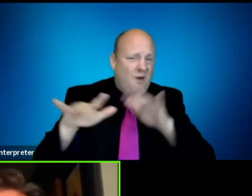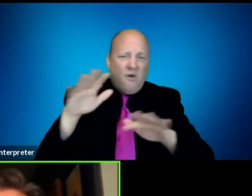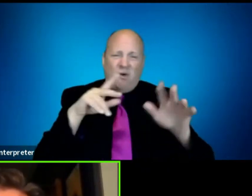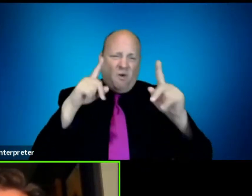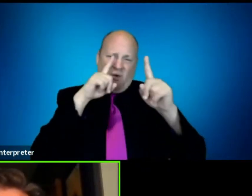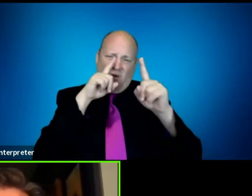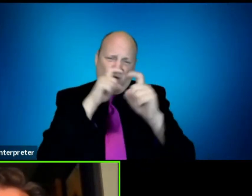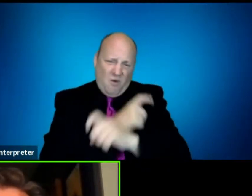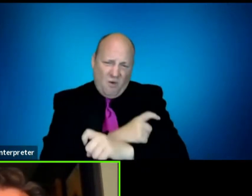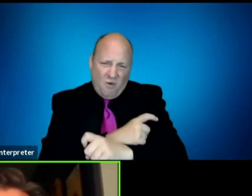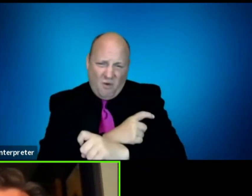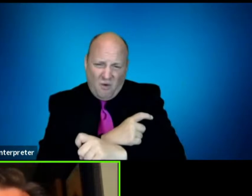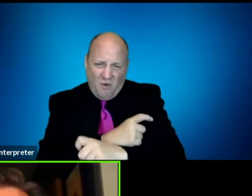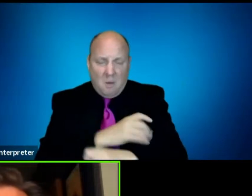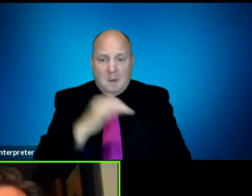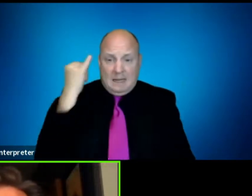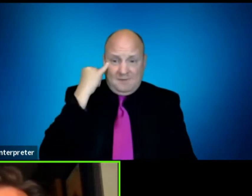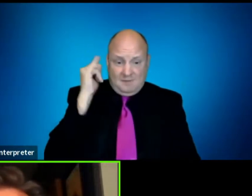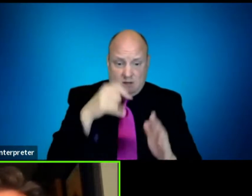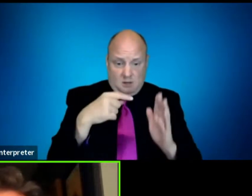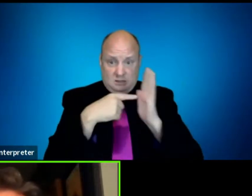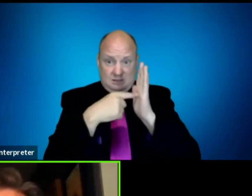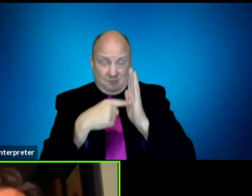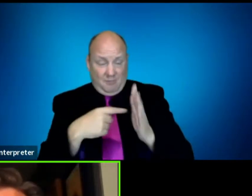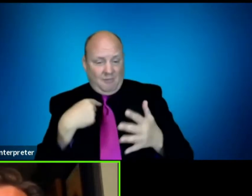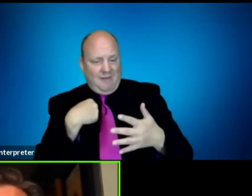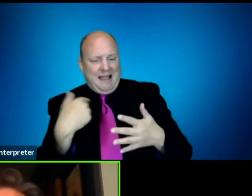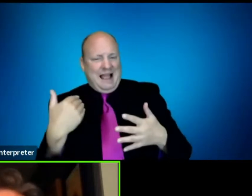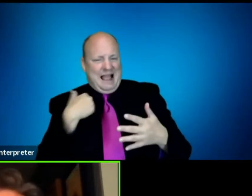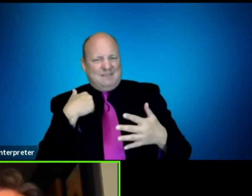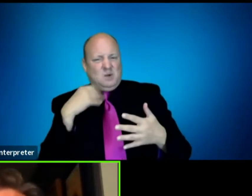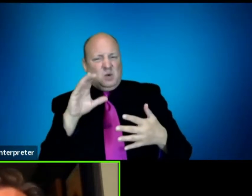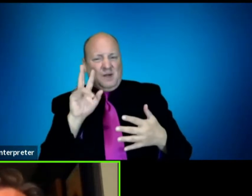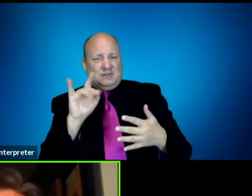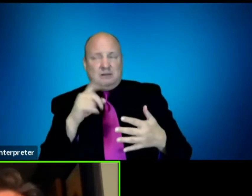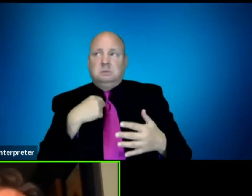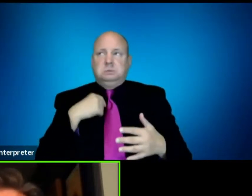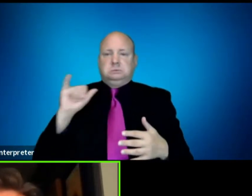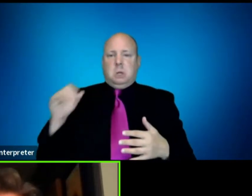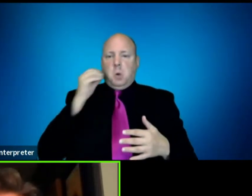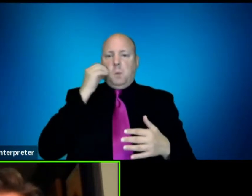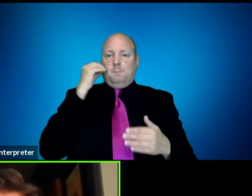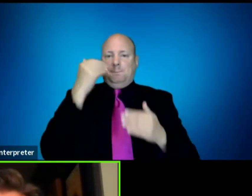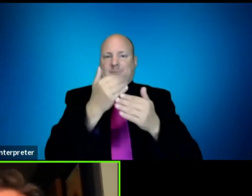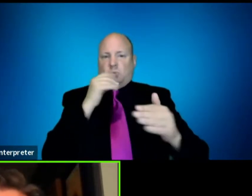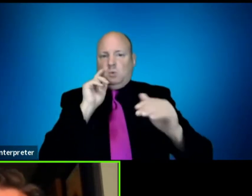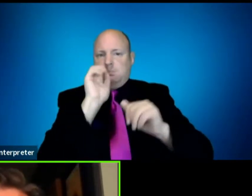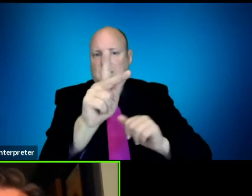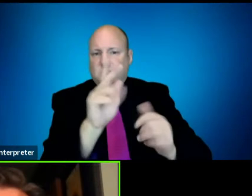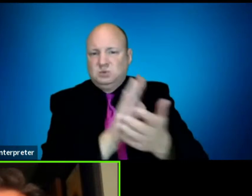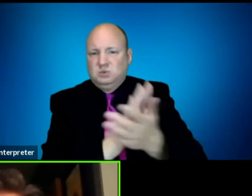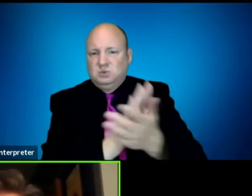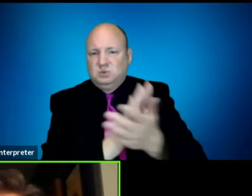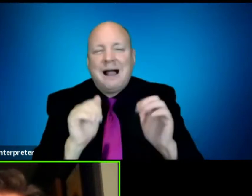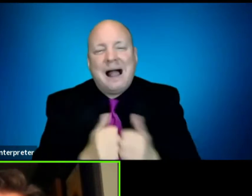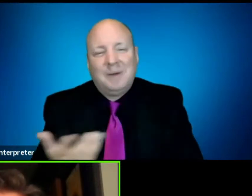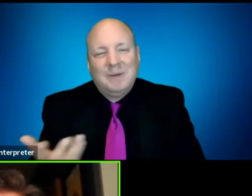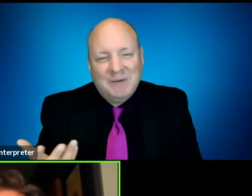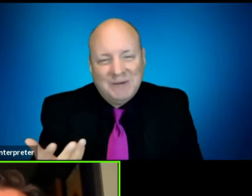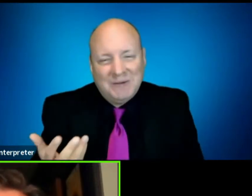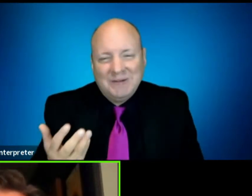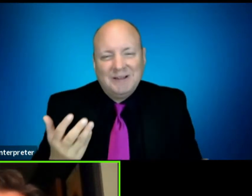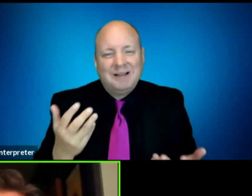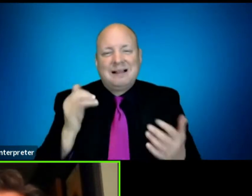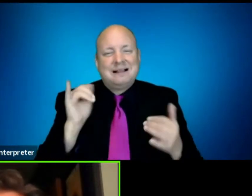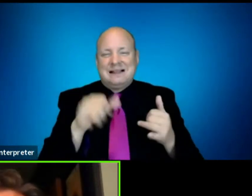become ill so they won't spread it to others, I couldn't give you that same confident message that schools are safe. That is an important tool that's